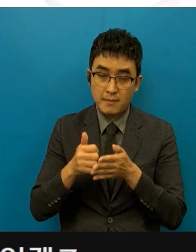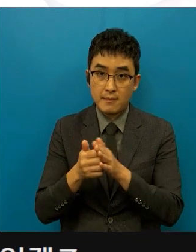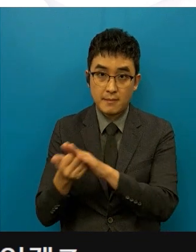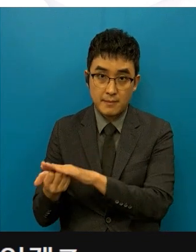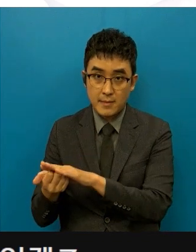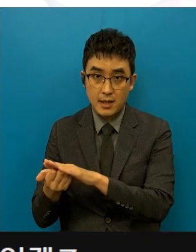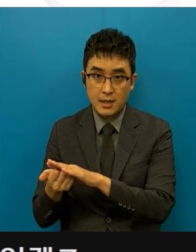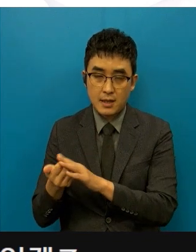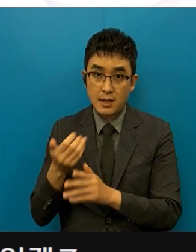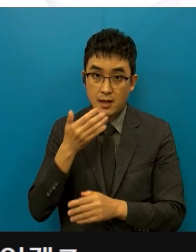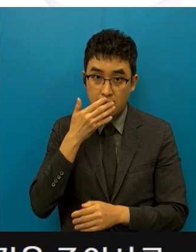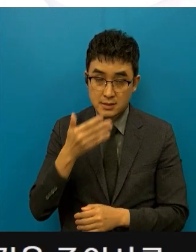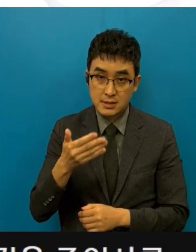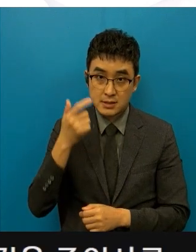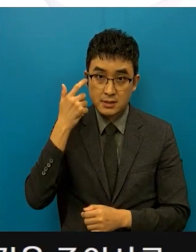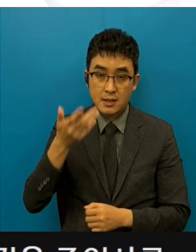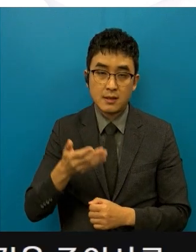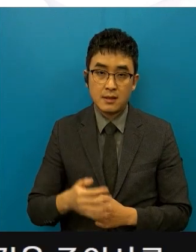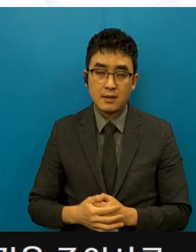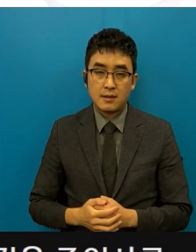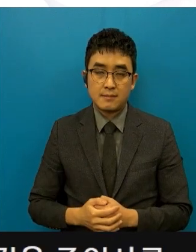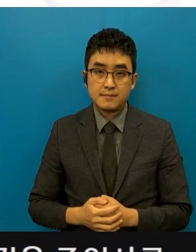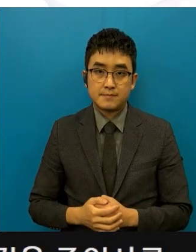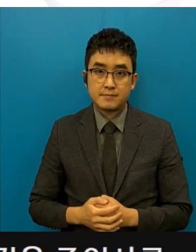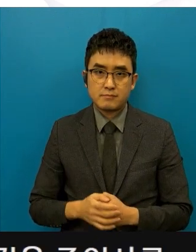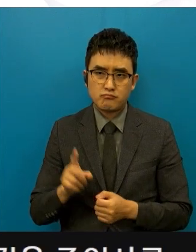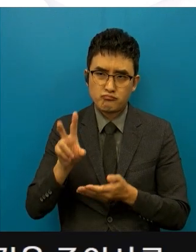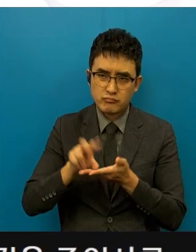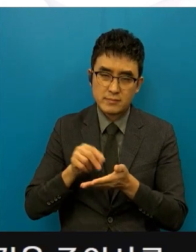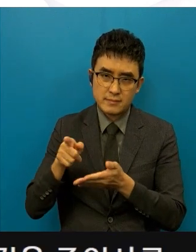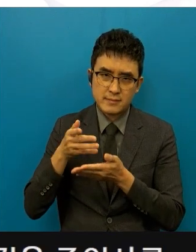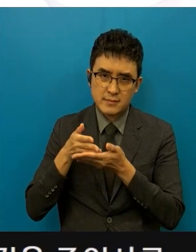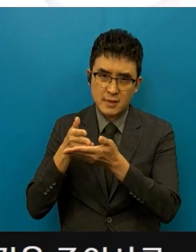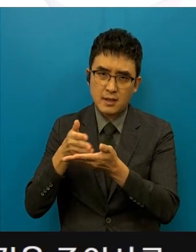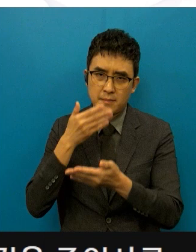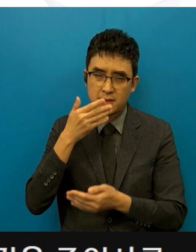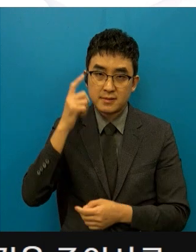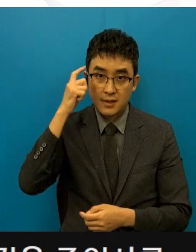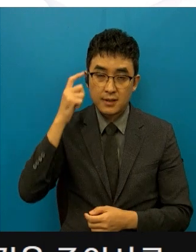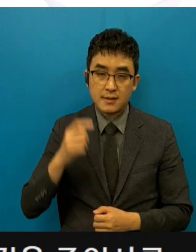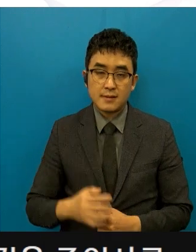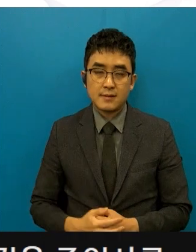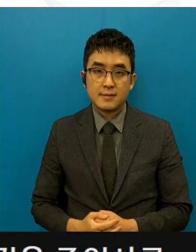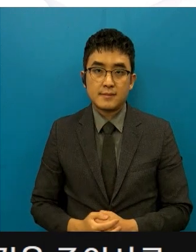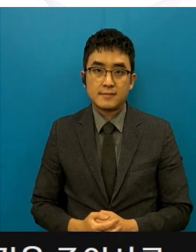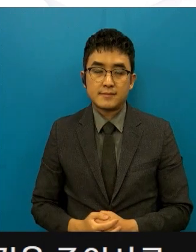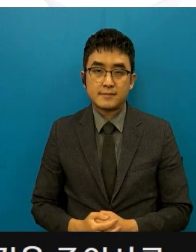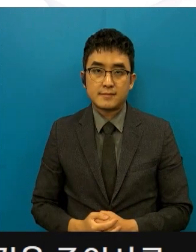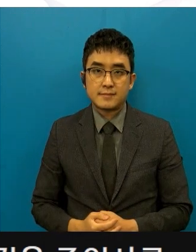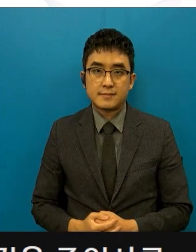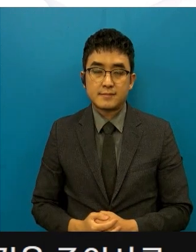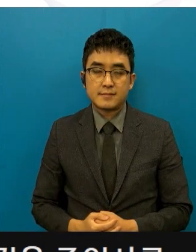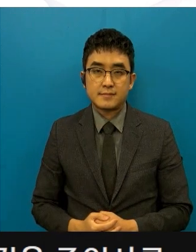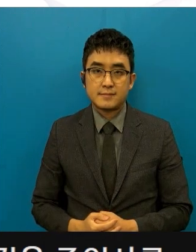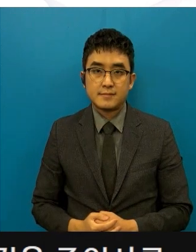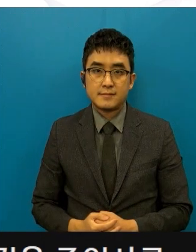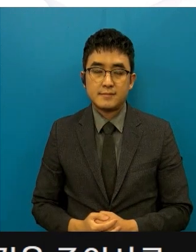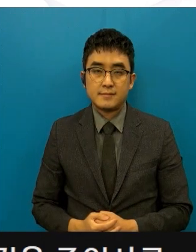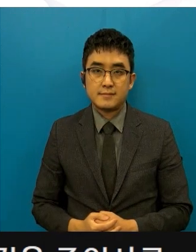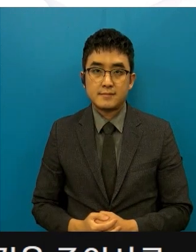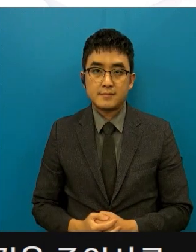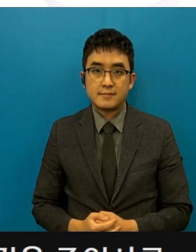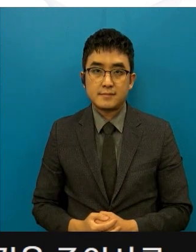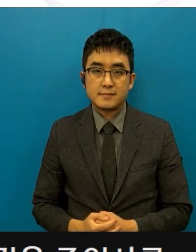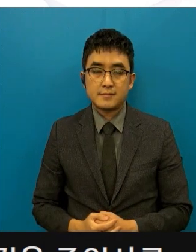2022, medical experts and the elderly organization favor for the legislation argued for the expansion of the